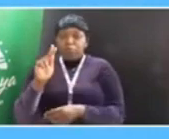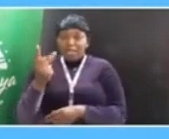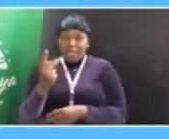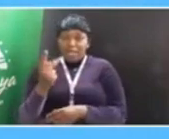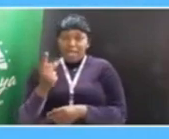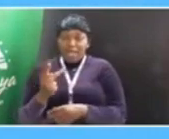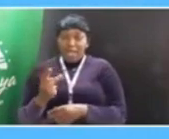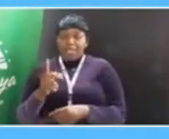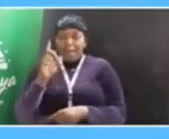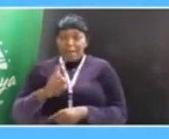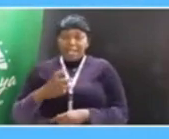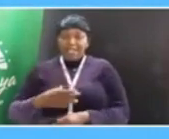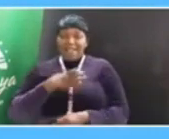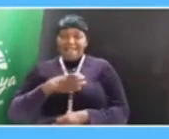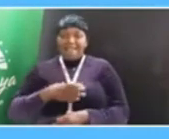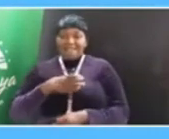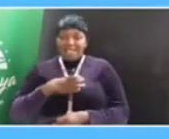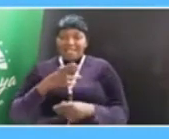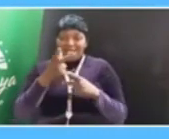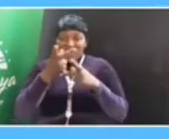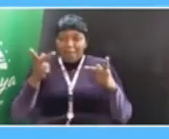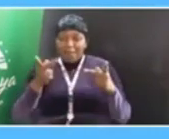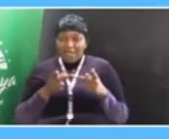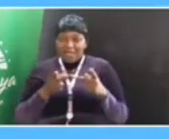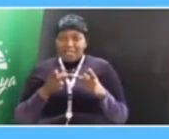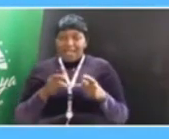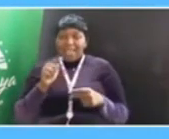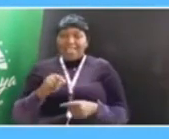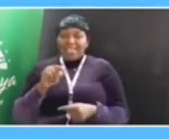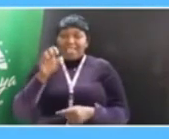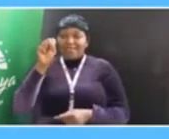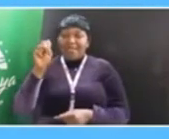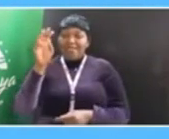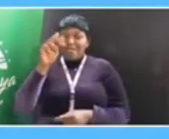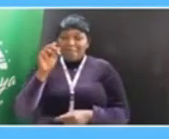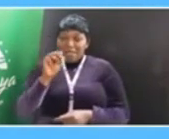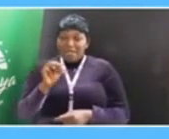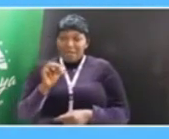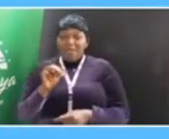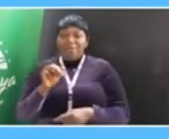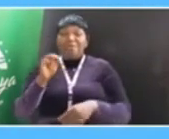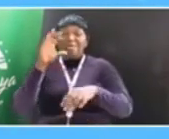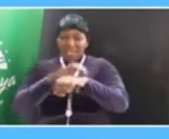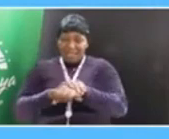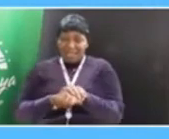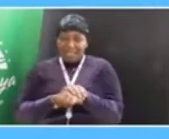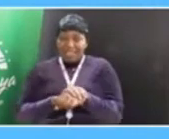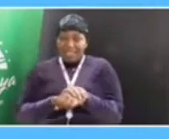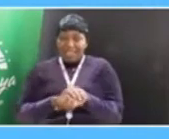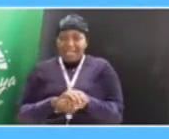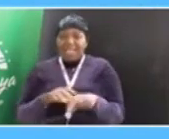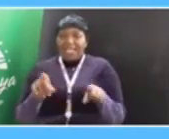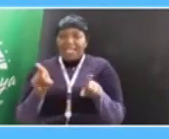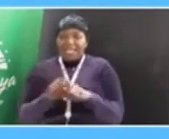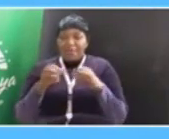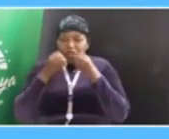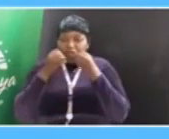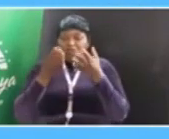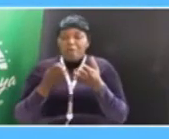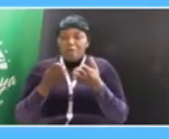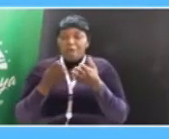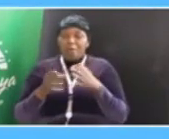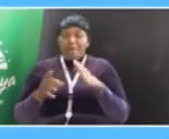must-visit destination. That 5 million is attainable. I'm informed by the Ministry of